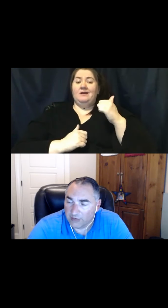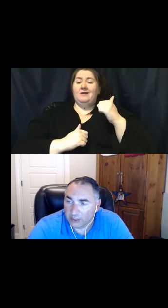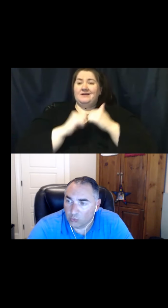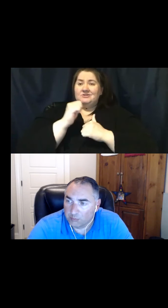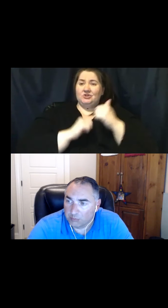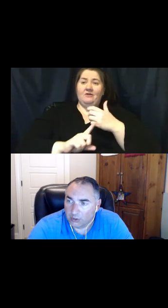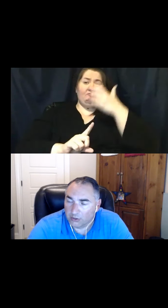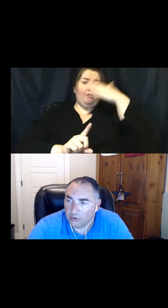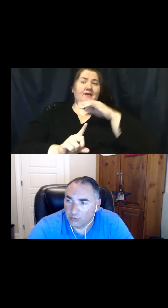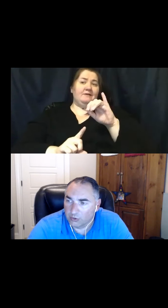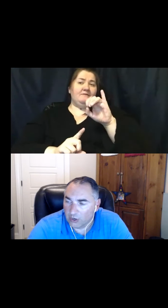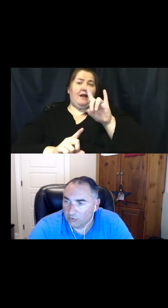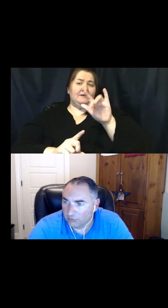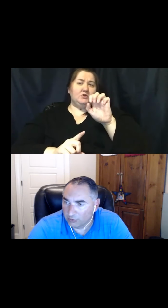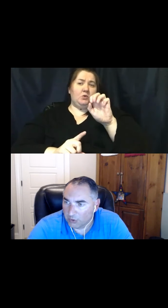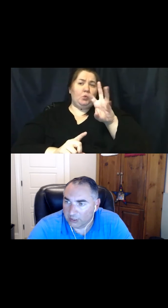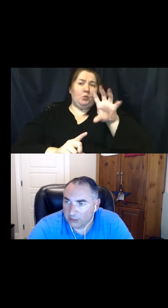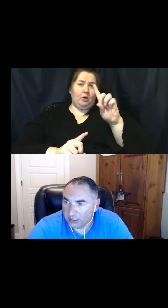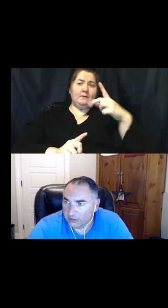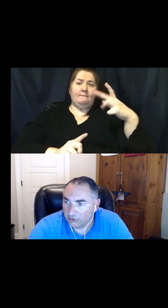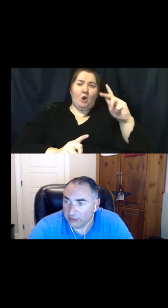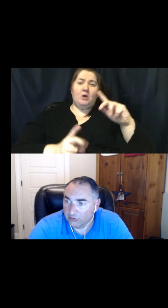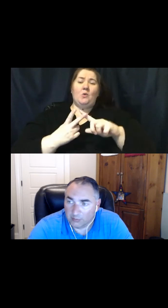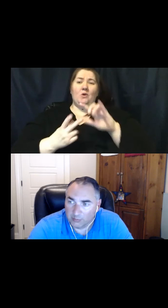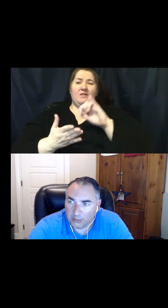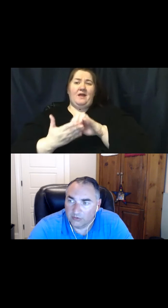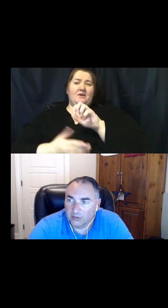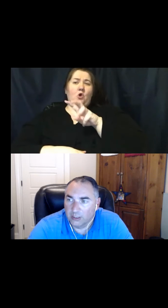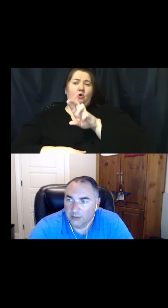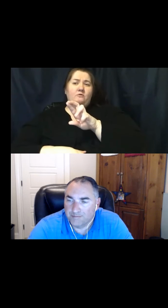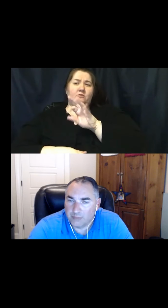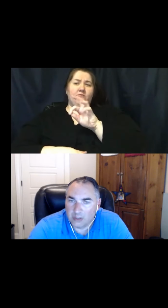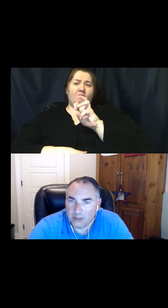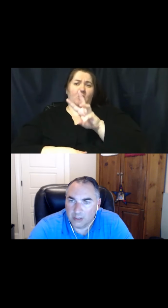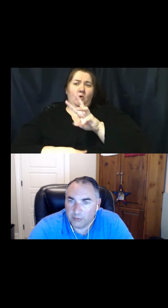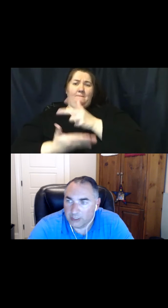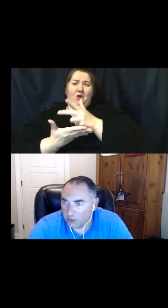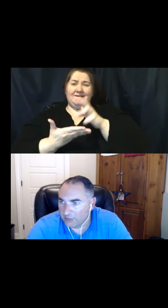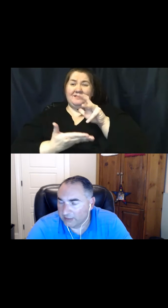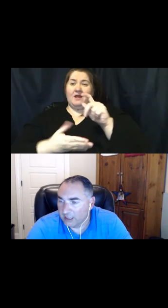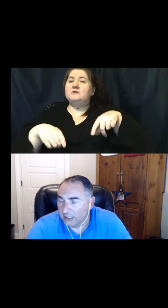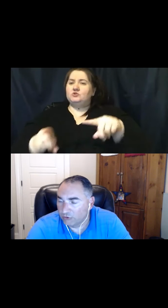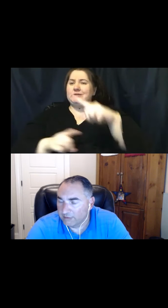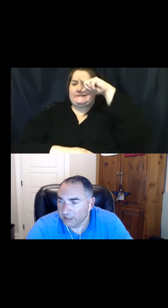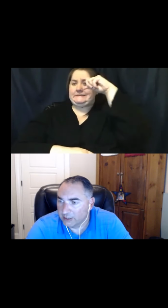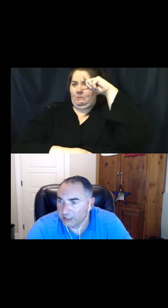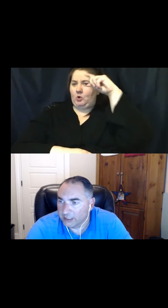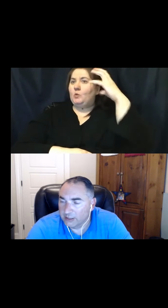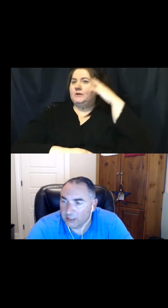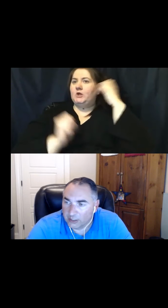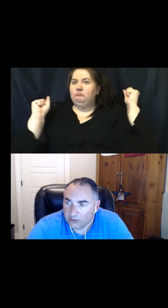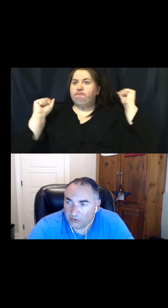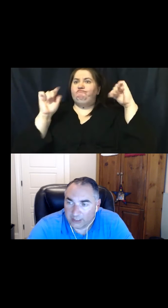front of Idlewood Park or the overflow parking lot during the summer months. We know how that's a high traffic